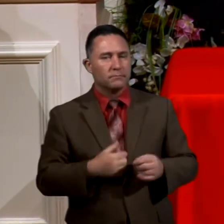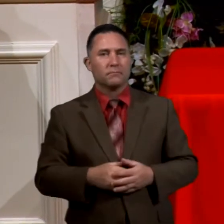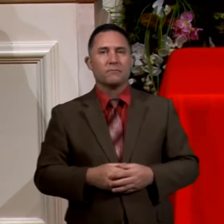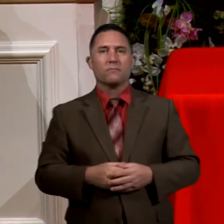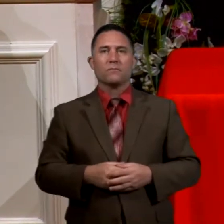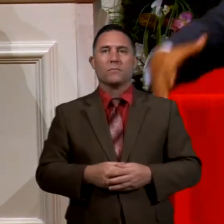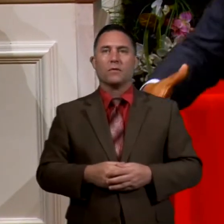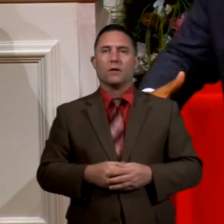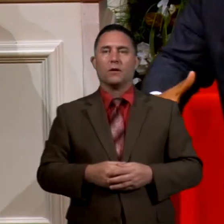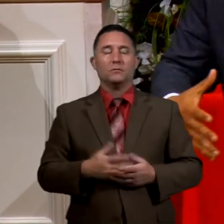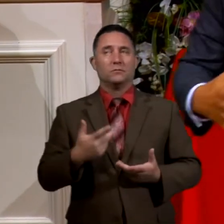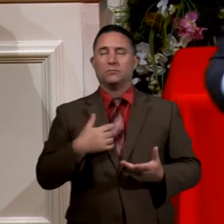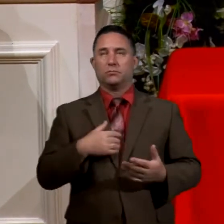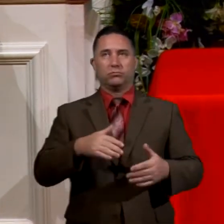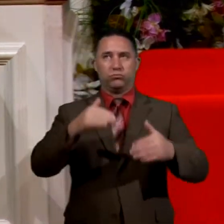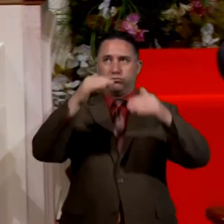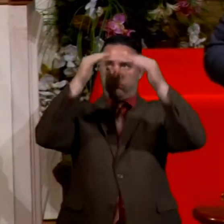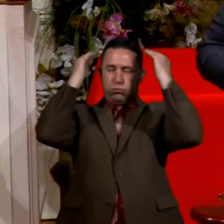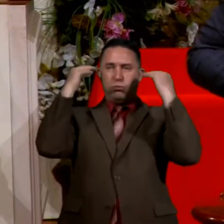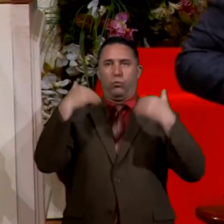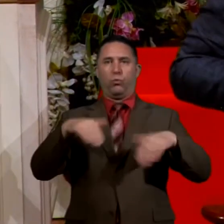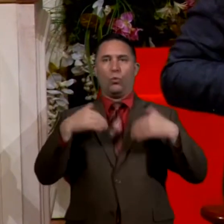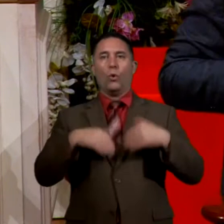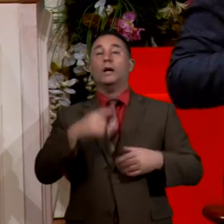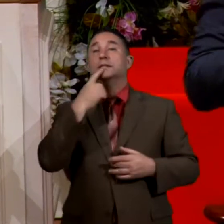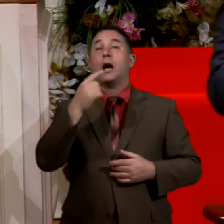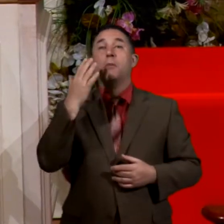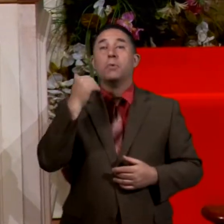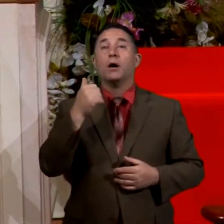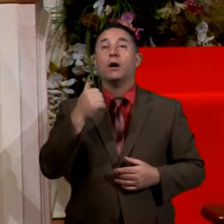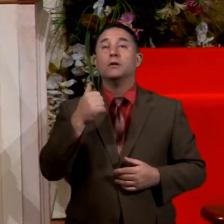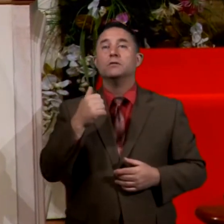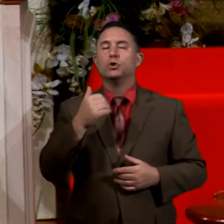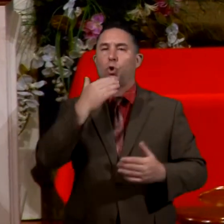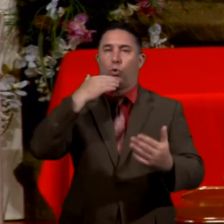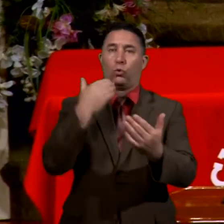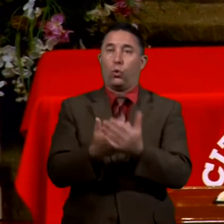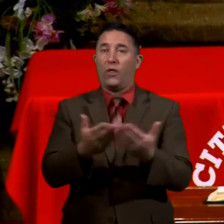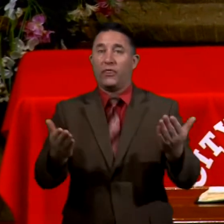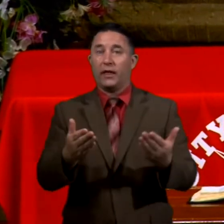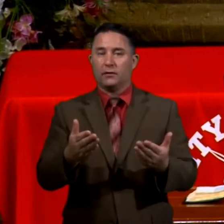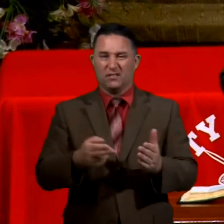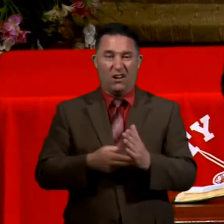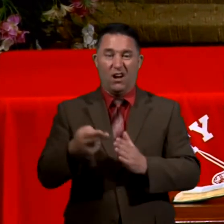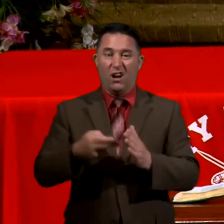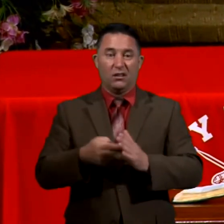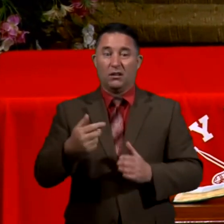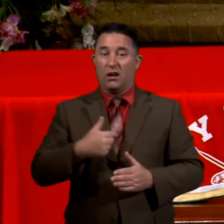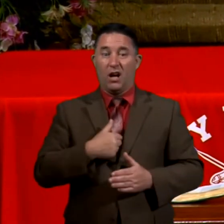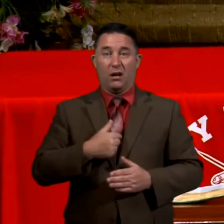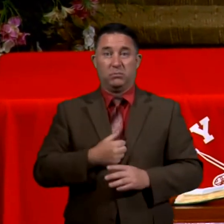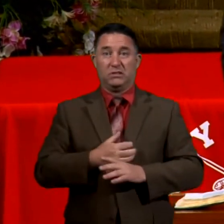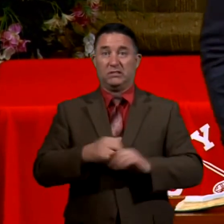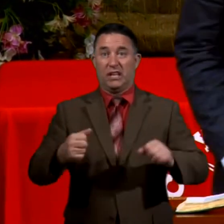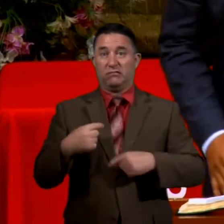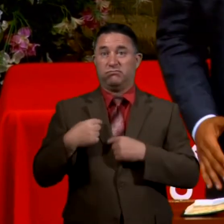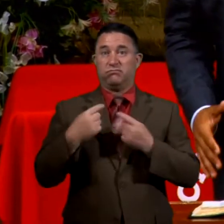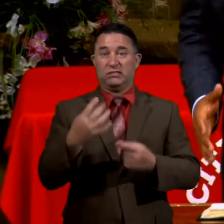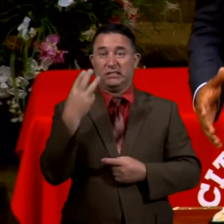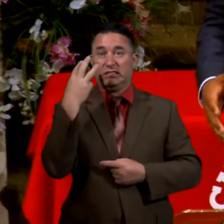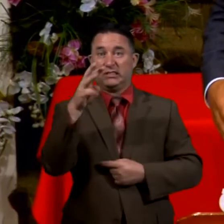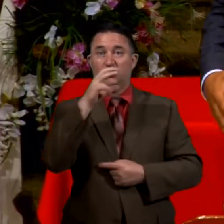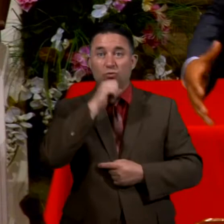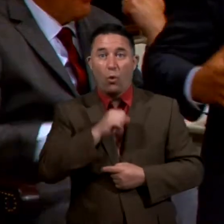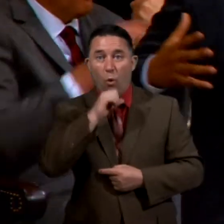Just overwhelmed, and I say this because, not because it's a good thing. To be honest with you, I had just been saved since 16 years of